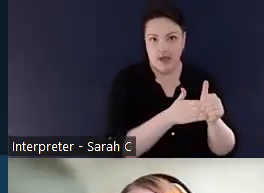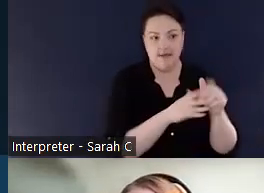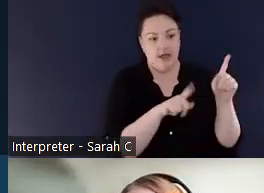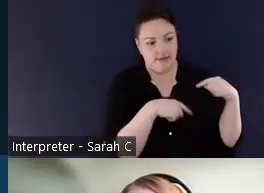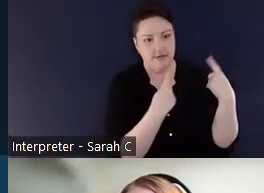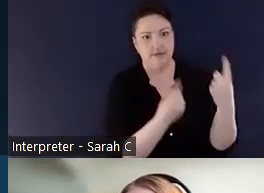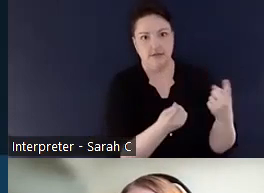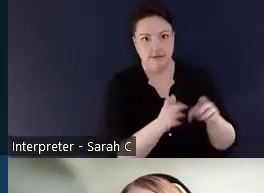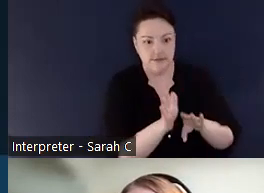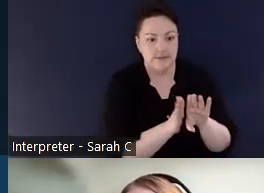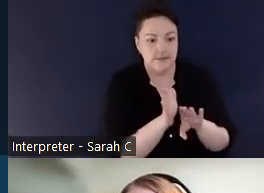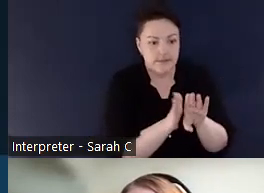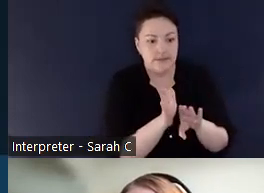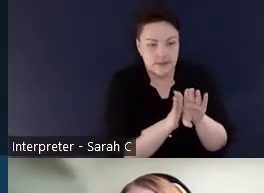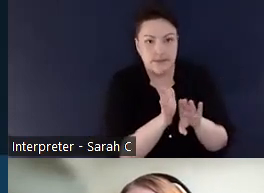And we're